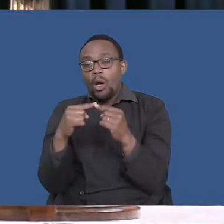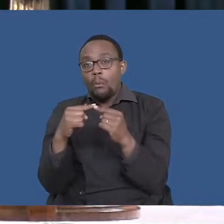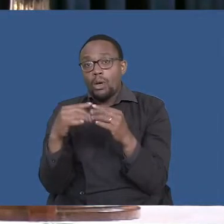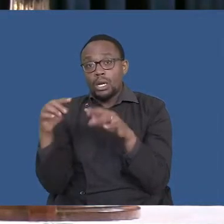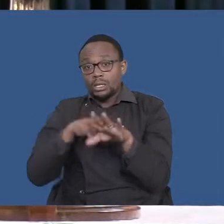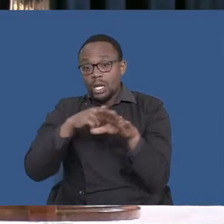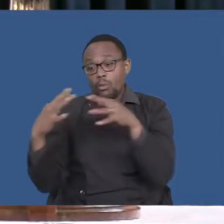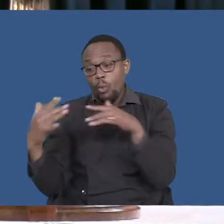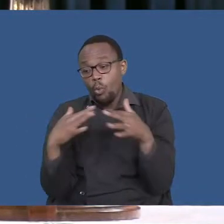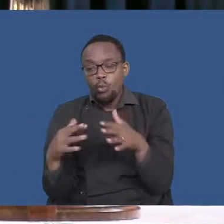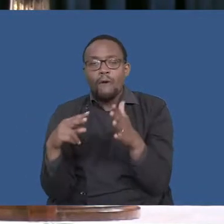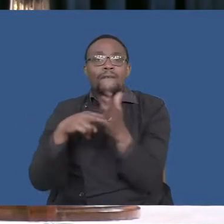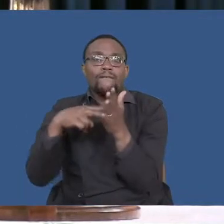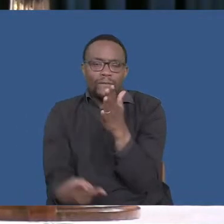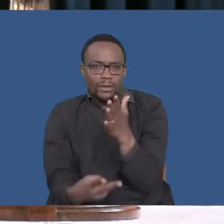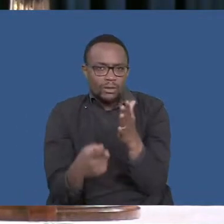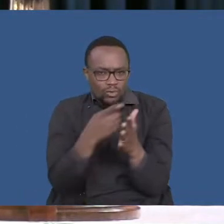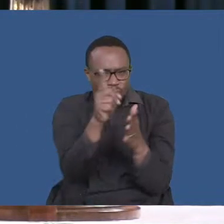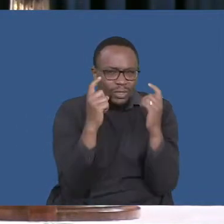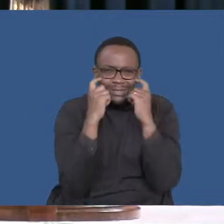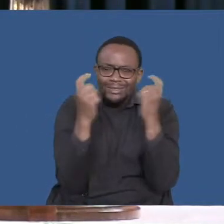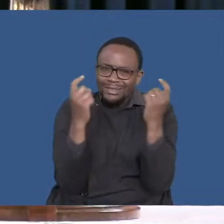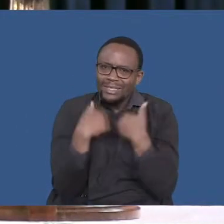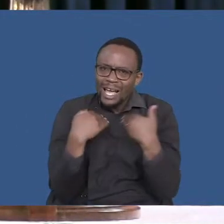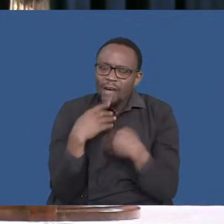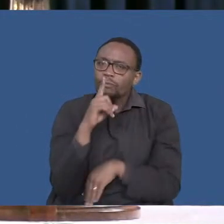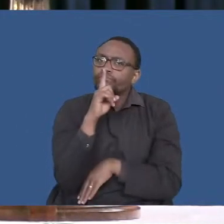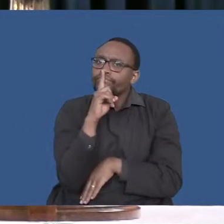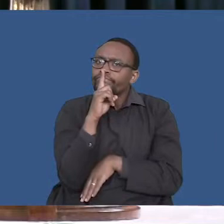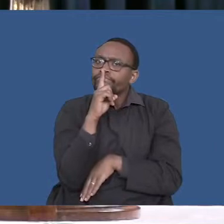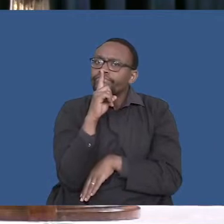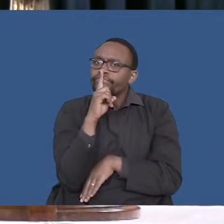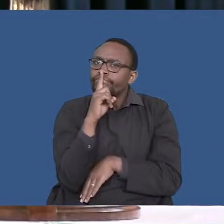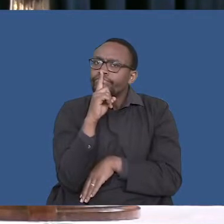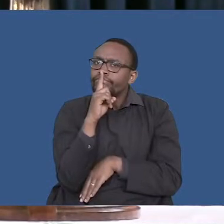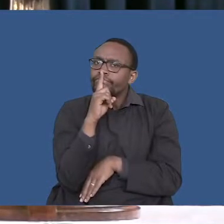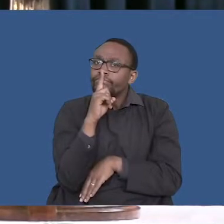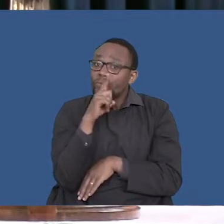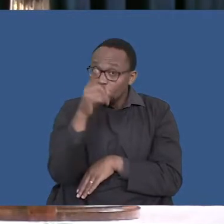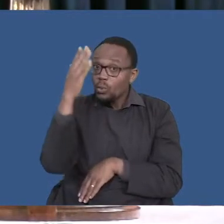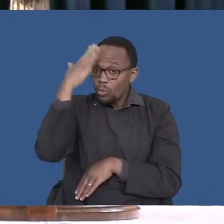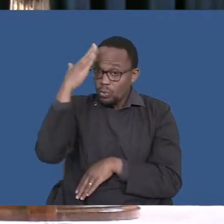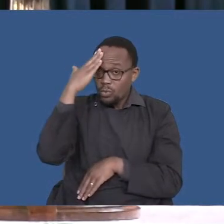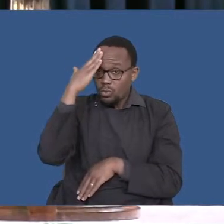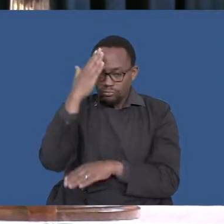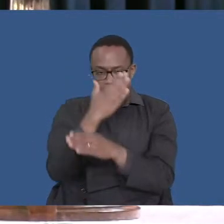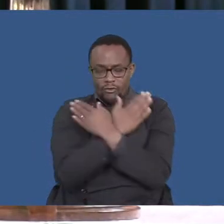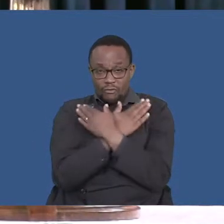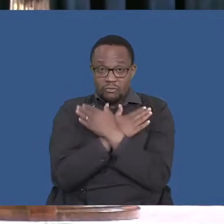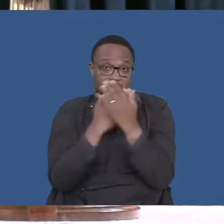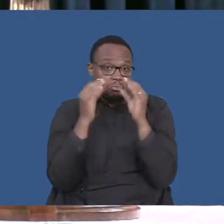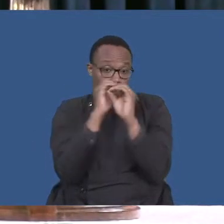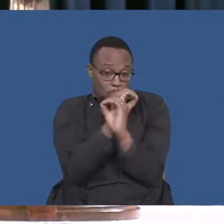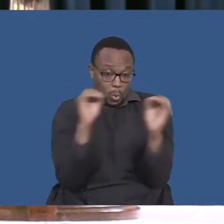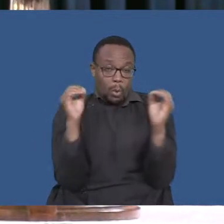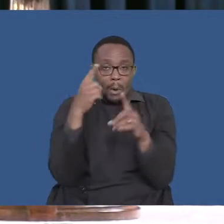Israel. Is there a sin you've committed that you've refused to repent? You know about it, your friends don't know, but